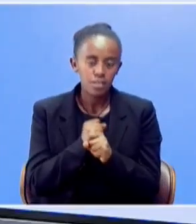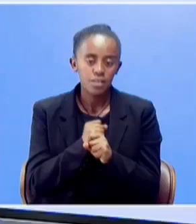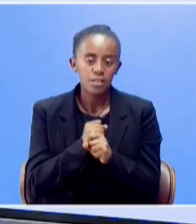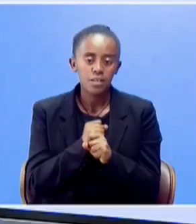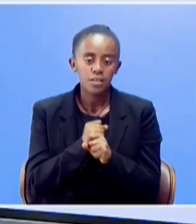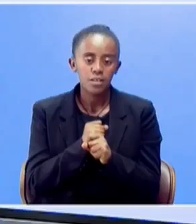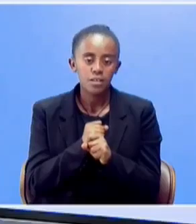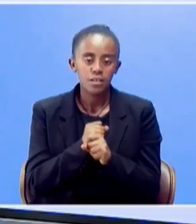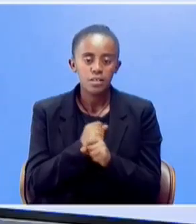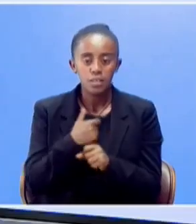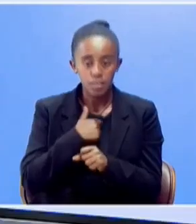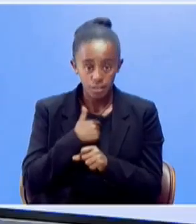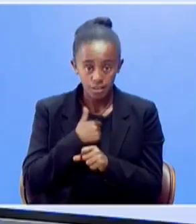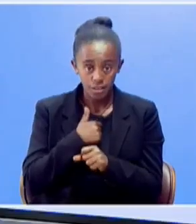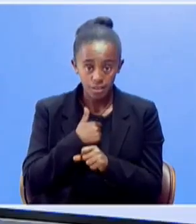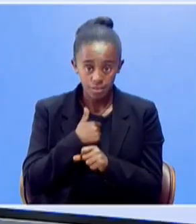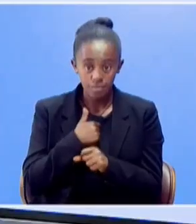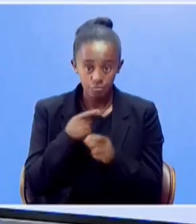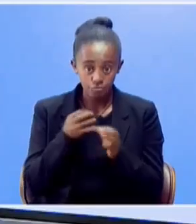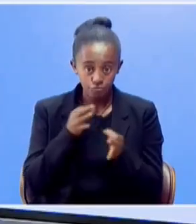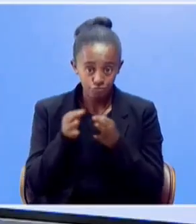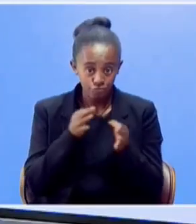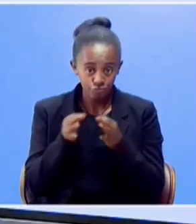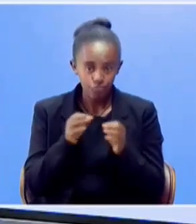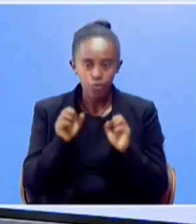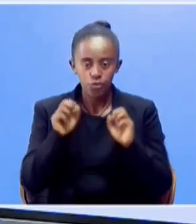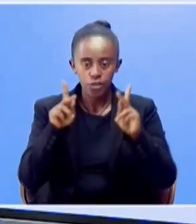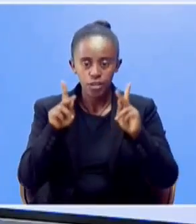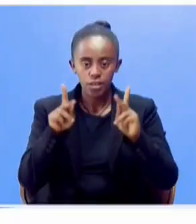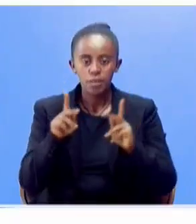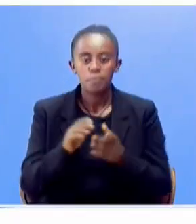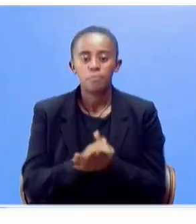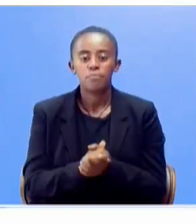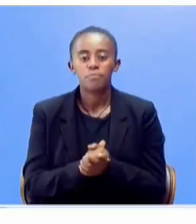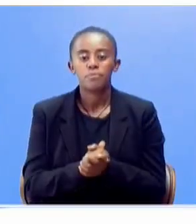tell you mine. Okay? All right. Look.